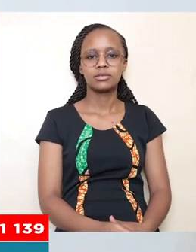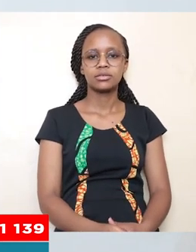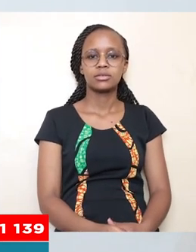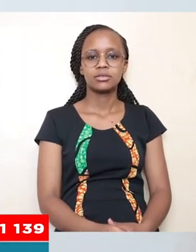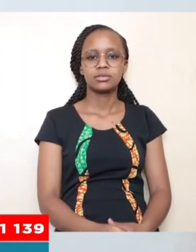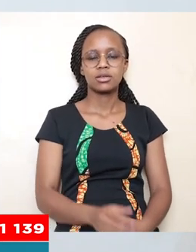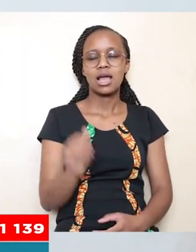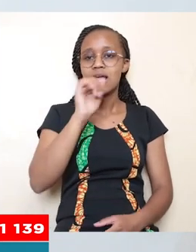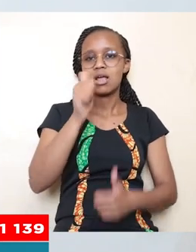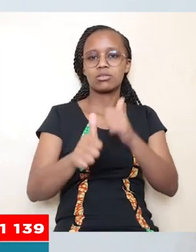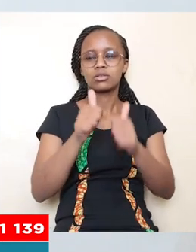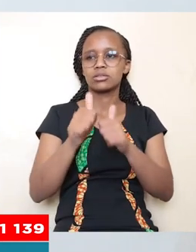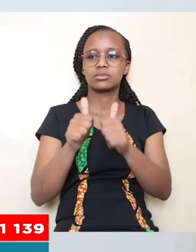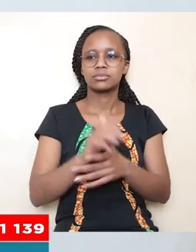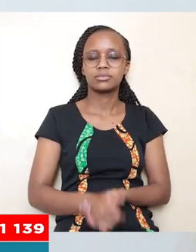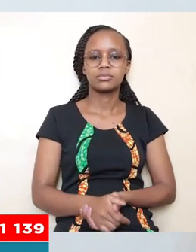Unamuiza, gari ina gani?